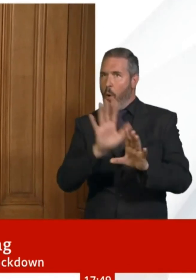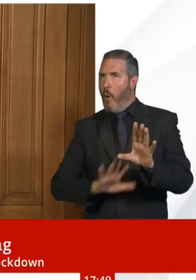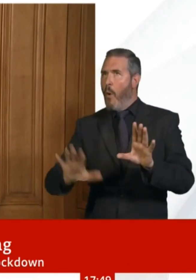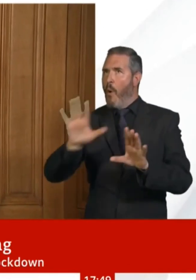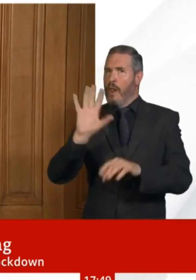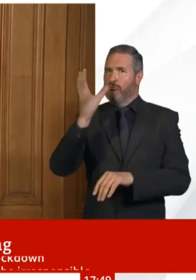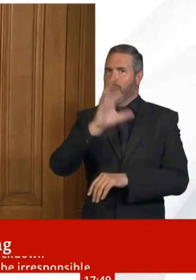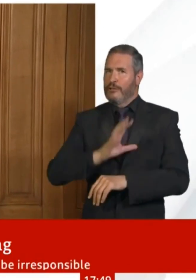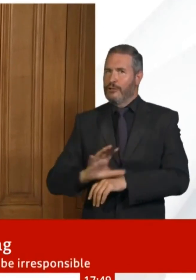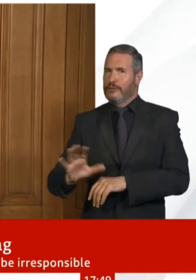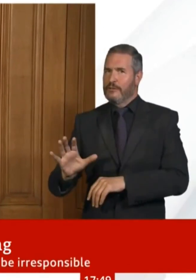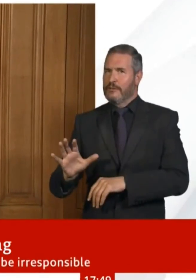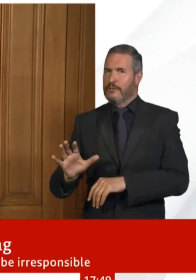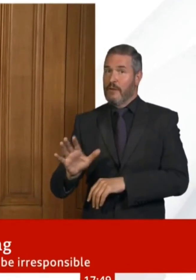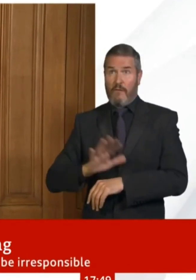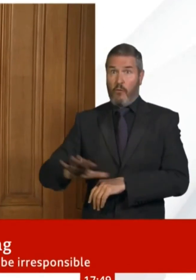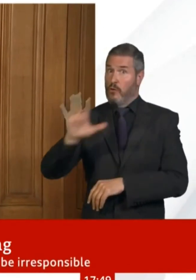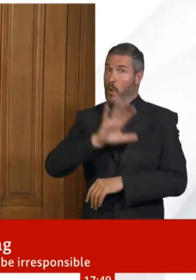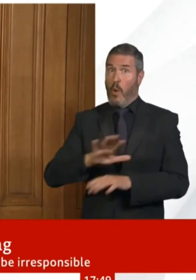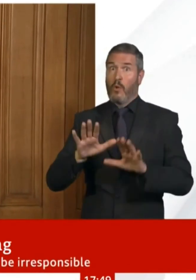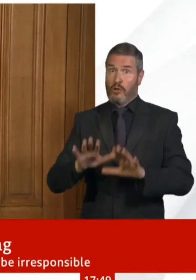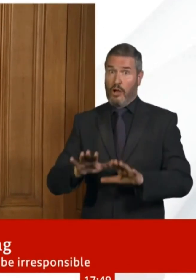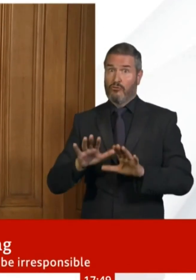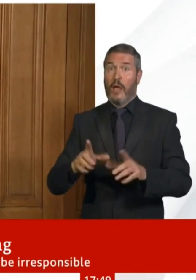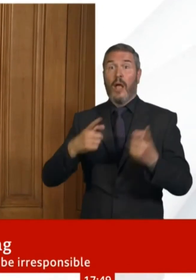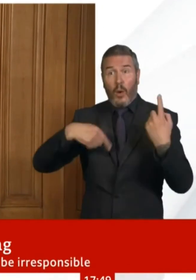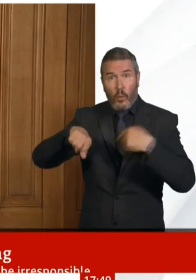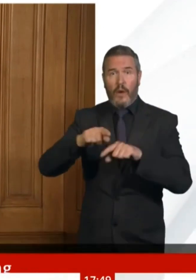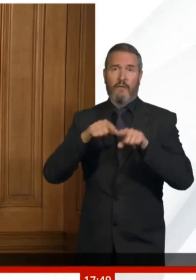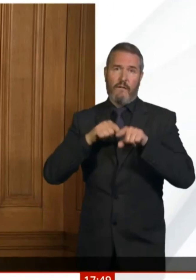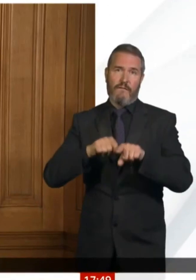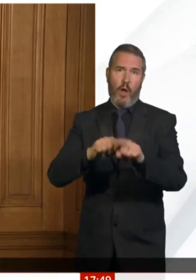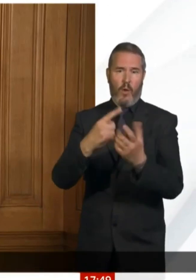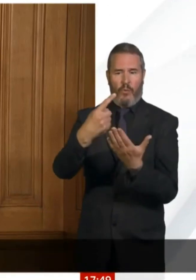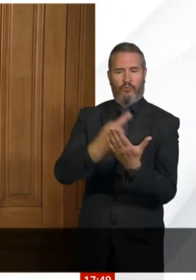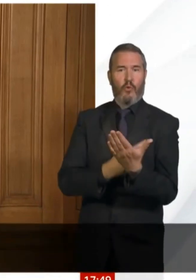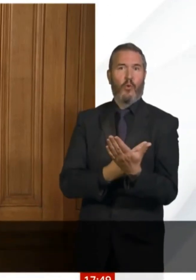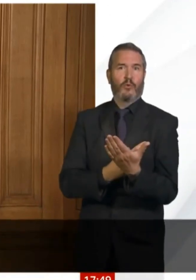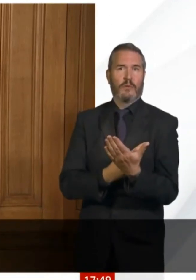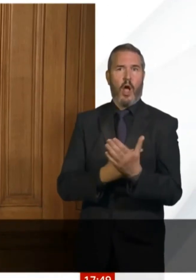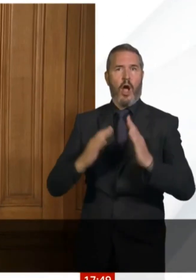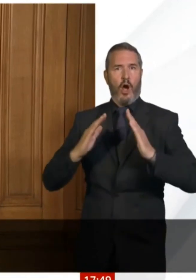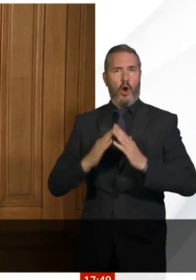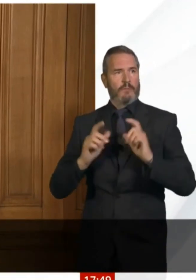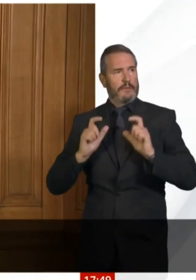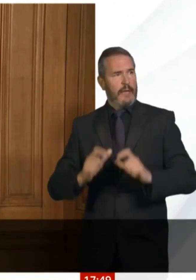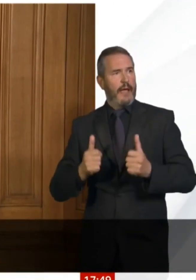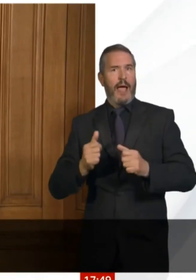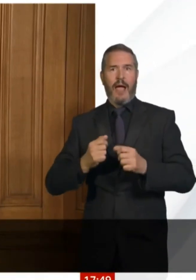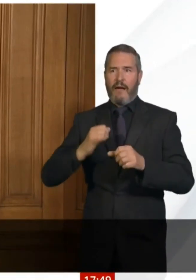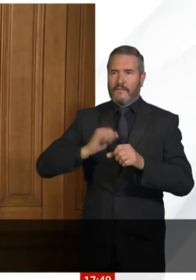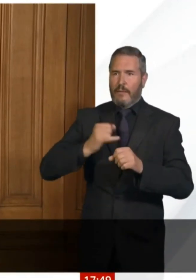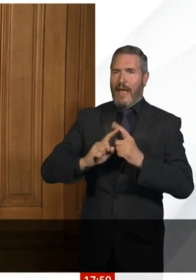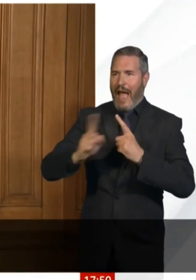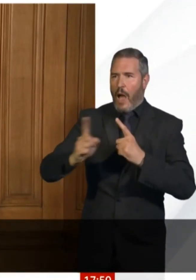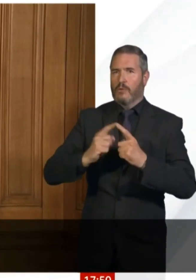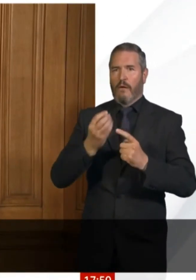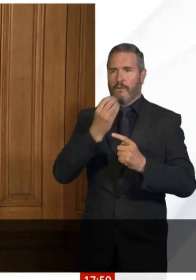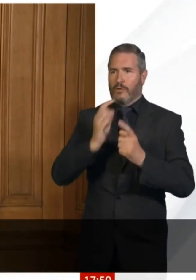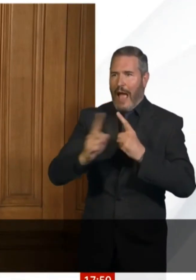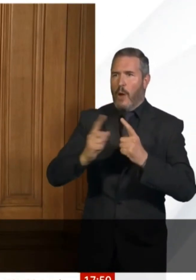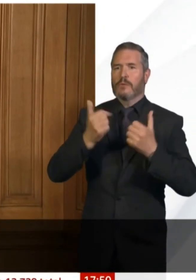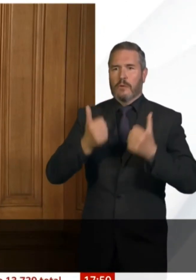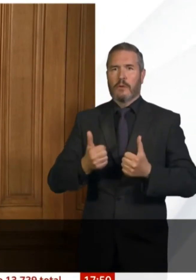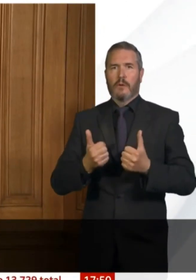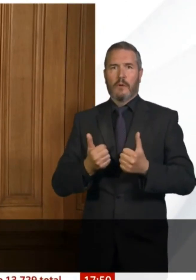And actually, most of us, right the way across the country, have adhered to the measures of social distancing in the same way. So there's much more